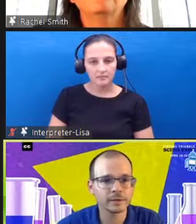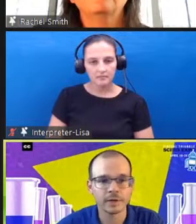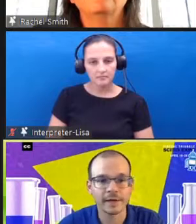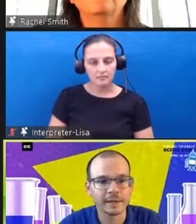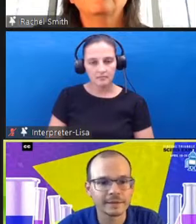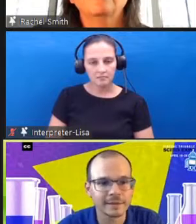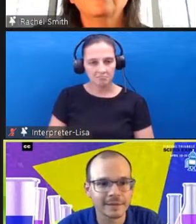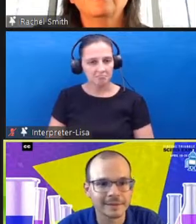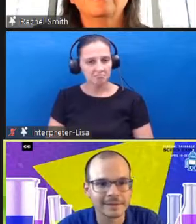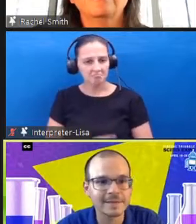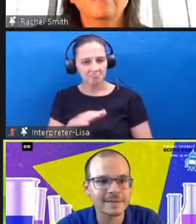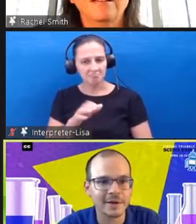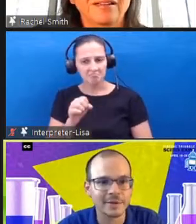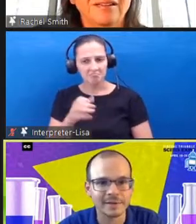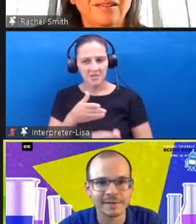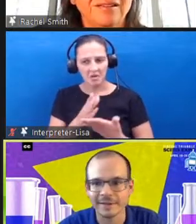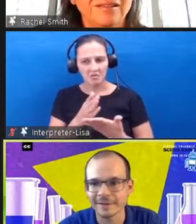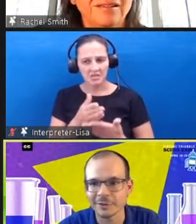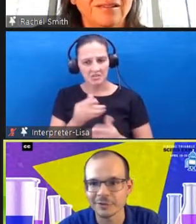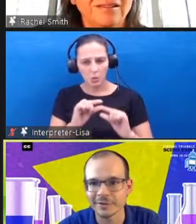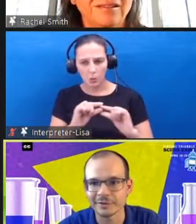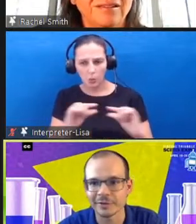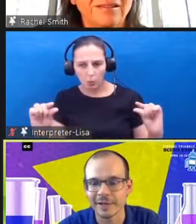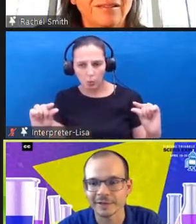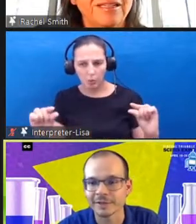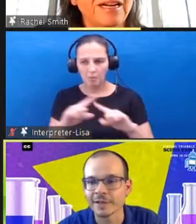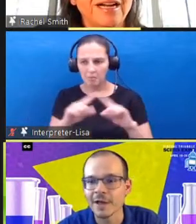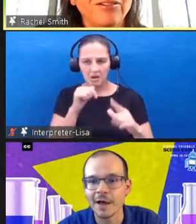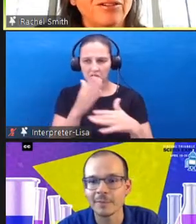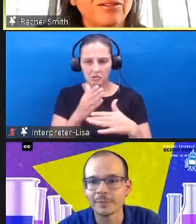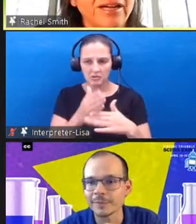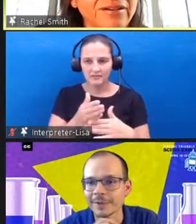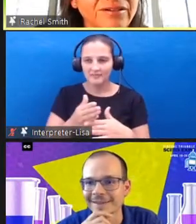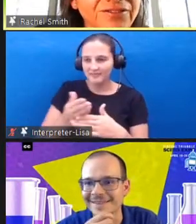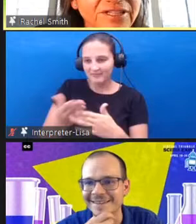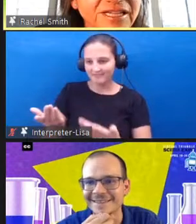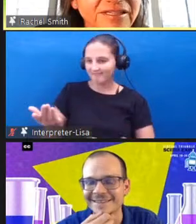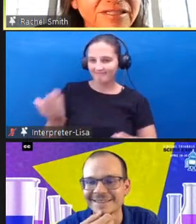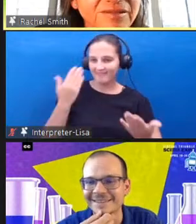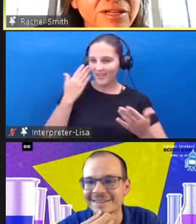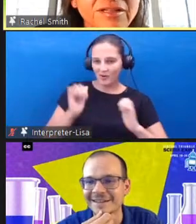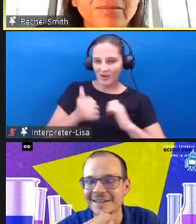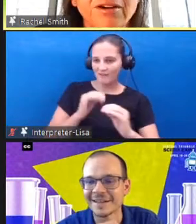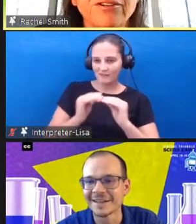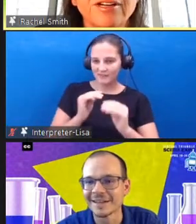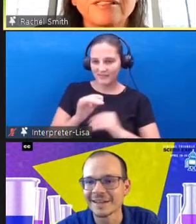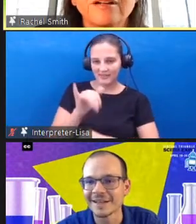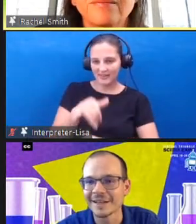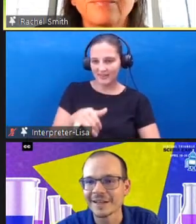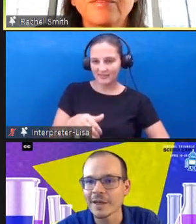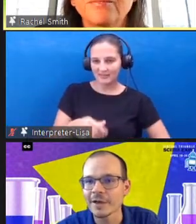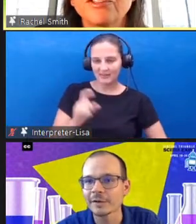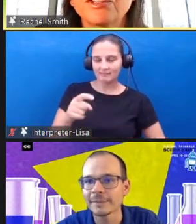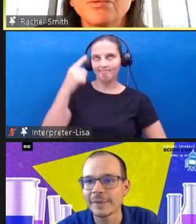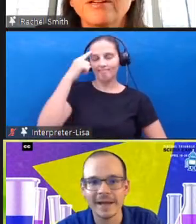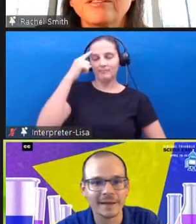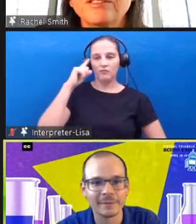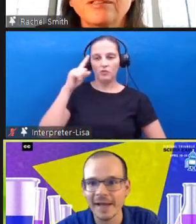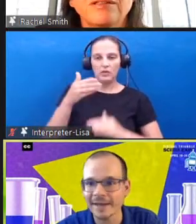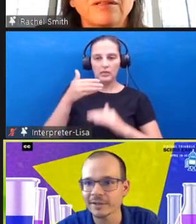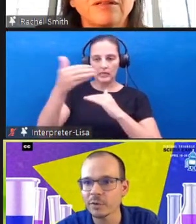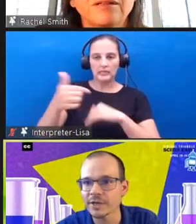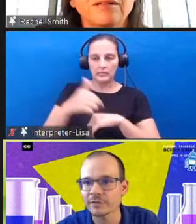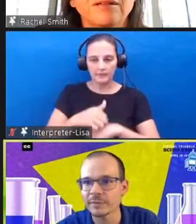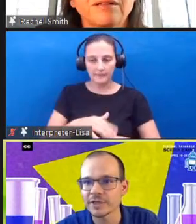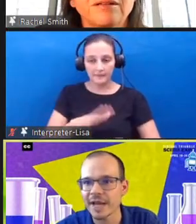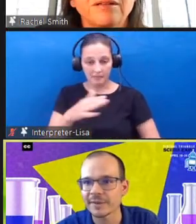It looks all right. It's there, but it's not a huge distraction. Yeah, I don't know how to fix that. It's something to think about for next time. I'm not sure. May I